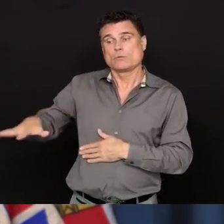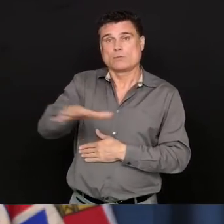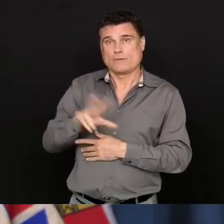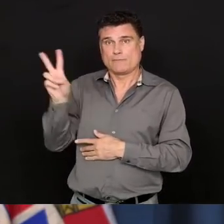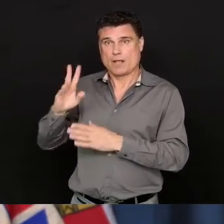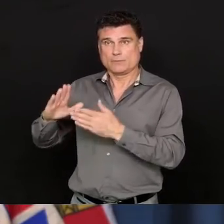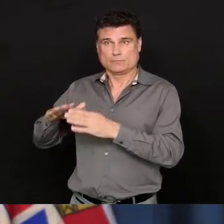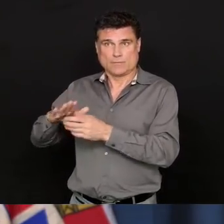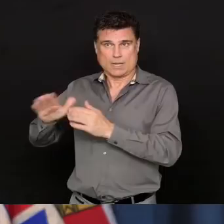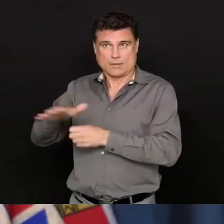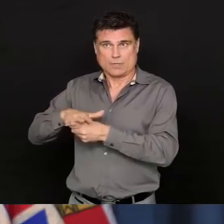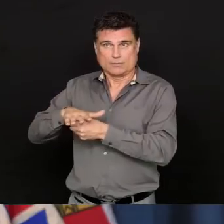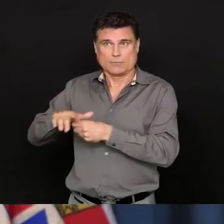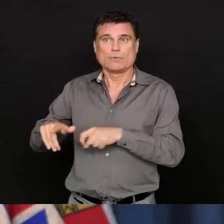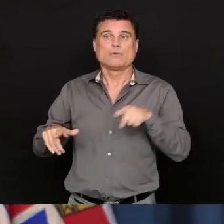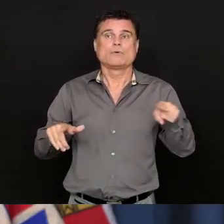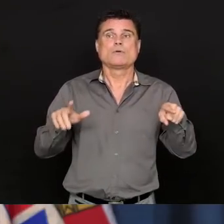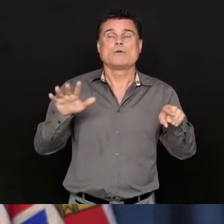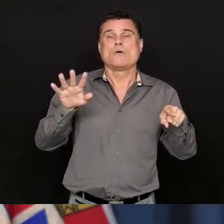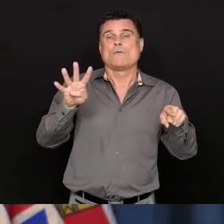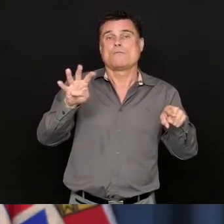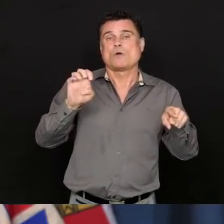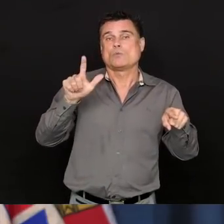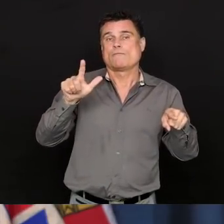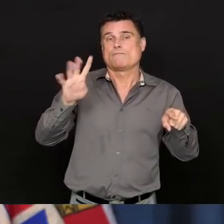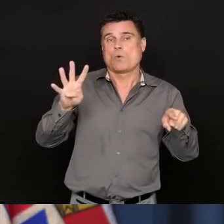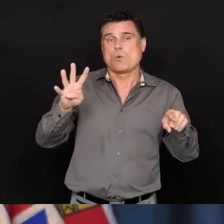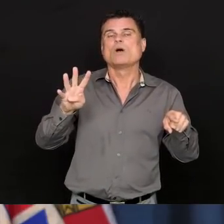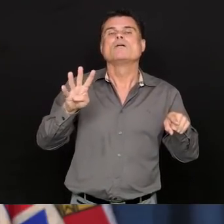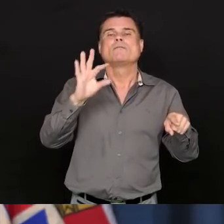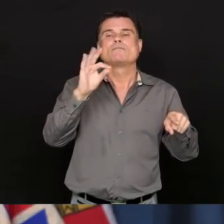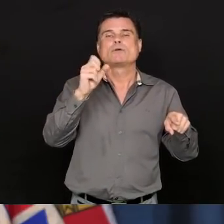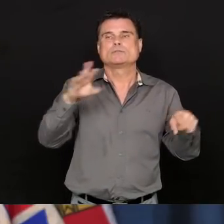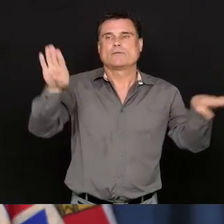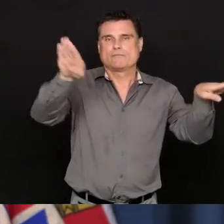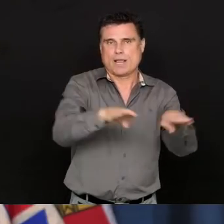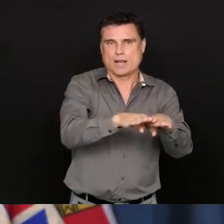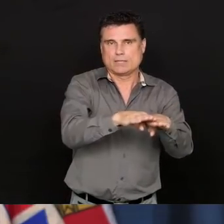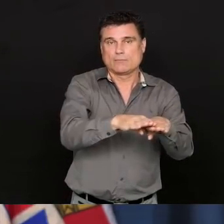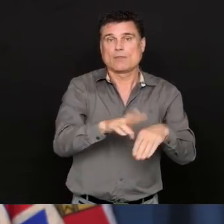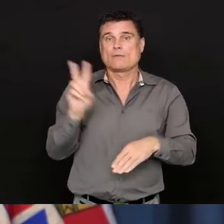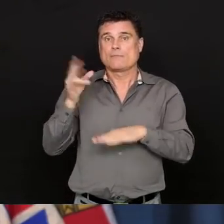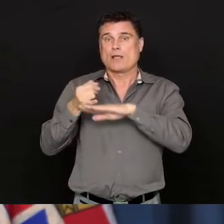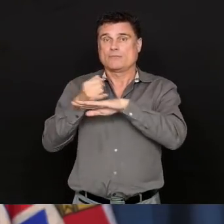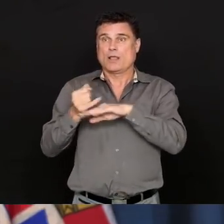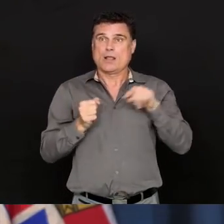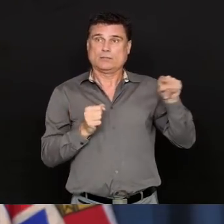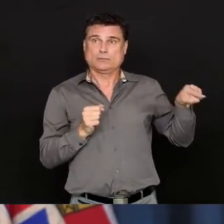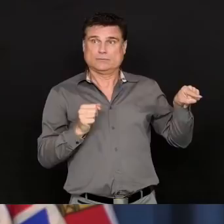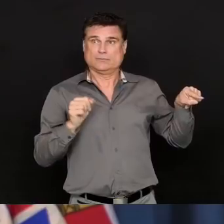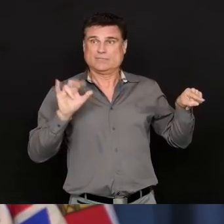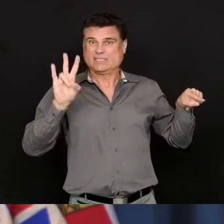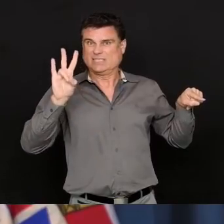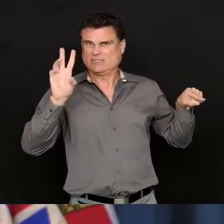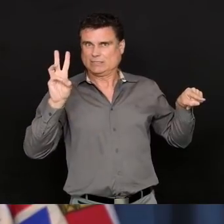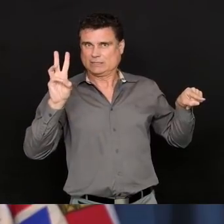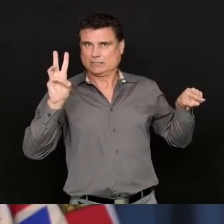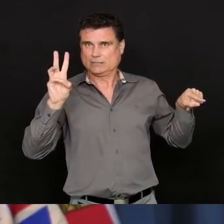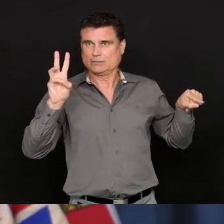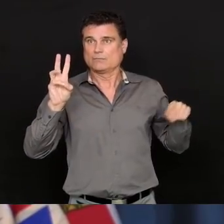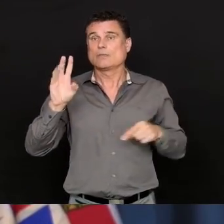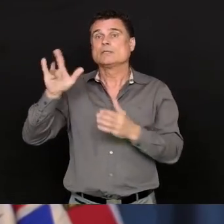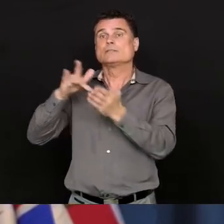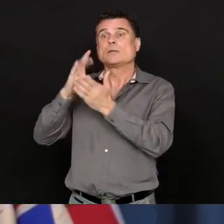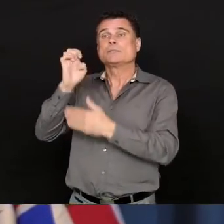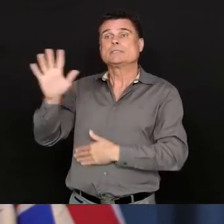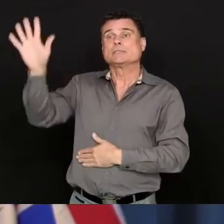424 in the Fraser Health Region, 76 on Vancouver Island Health Region, 128 people in